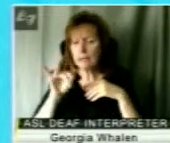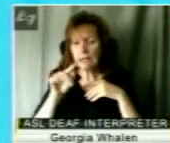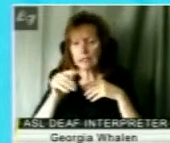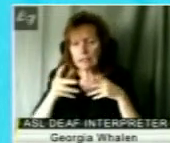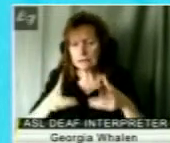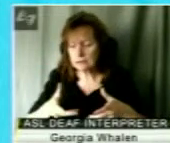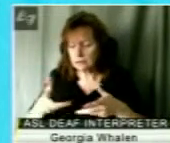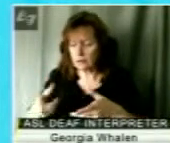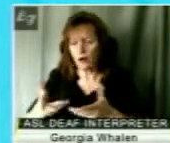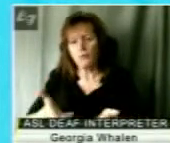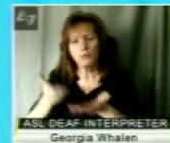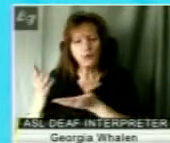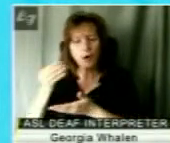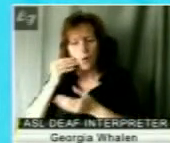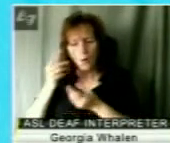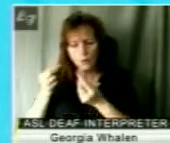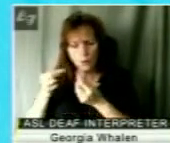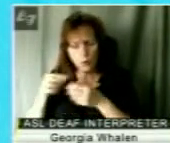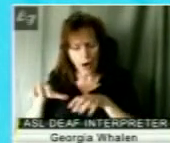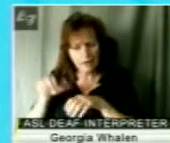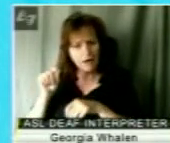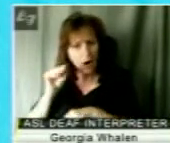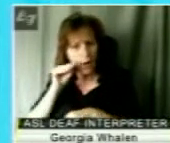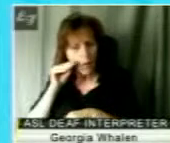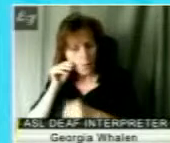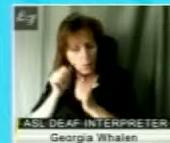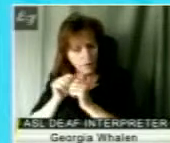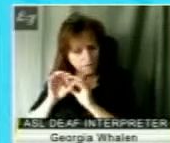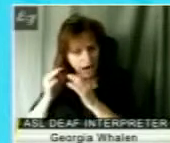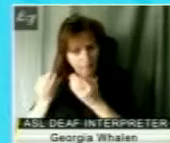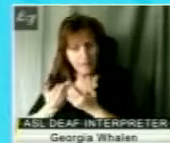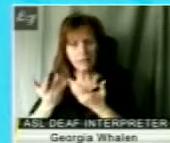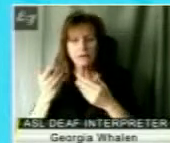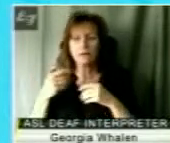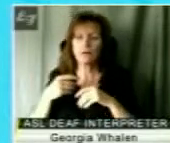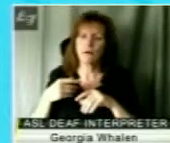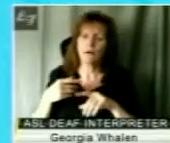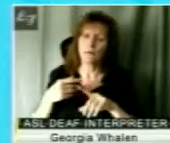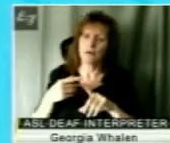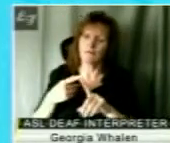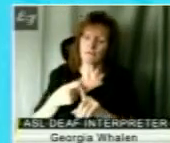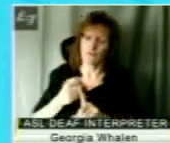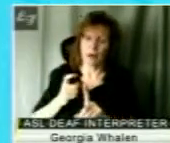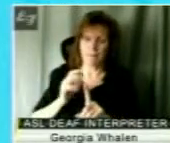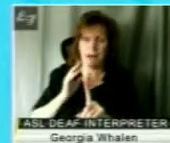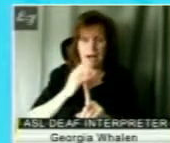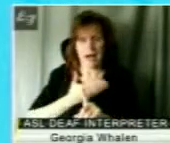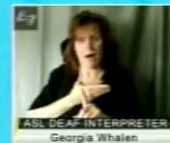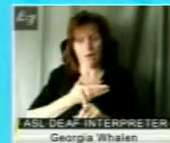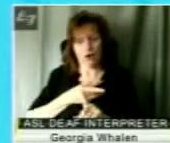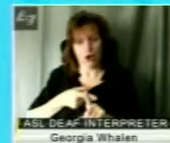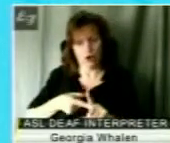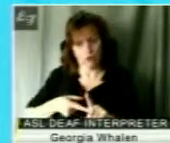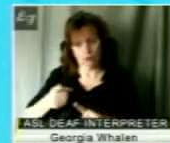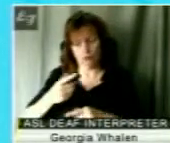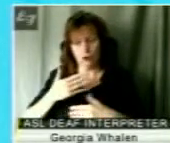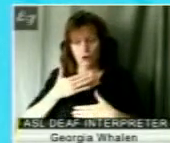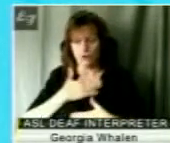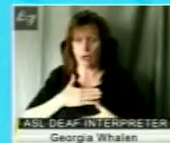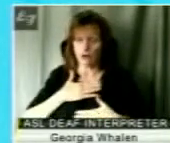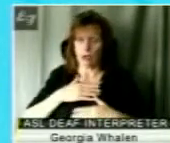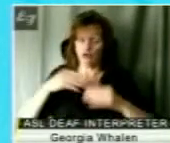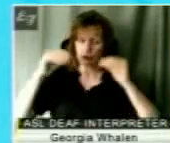as a family in their own home environment with some really great tools from our experts in that field and recreation. But the other side is we